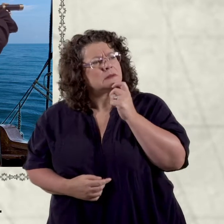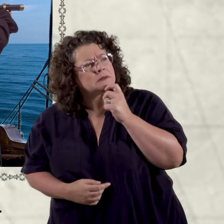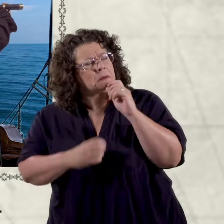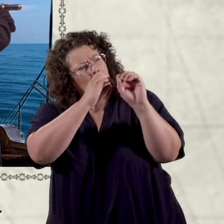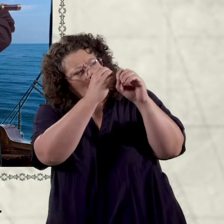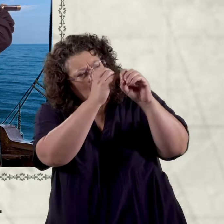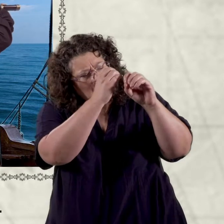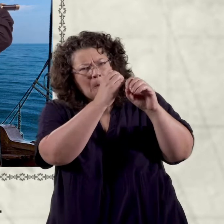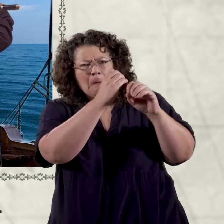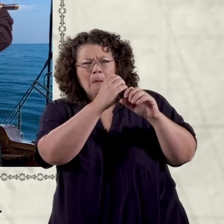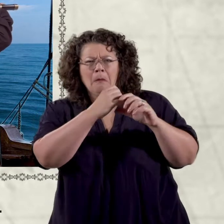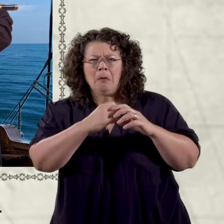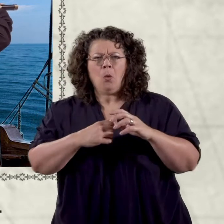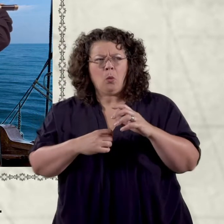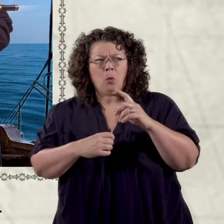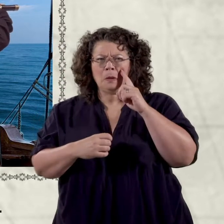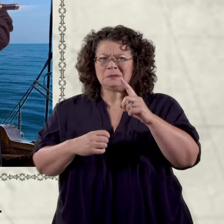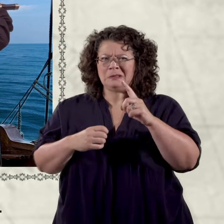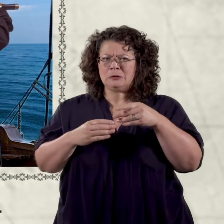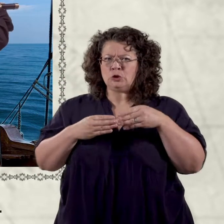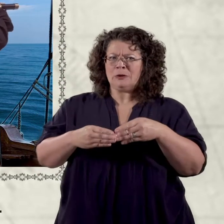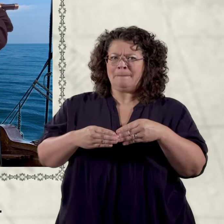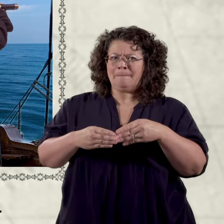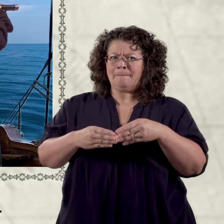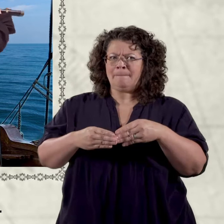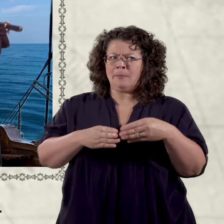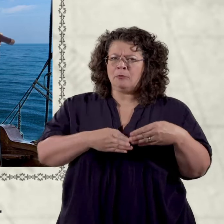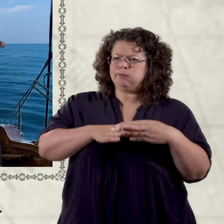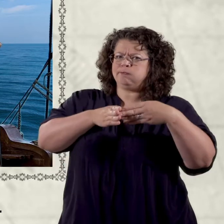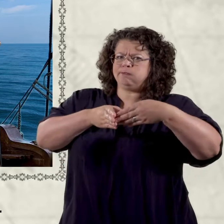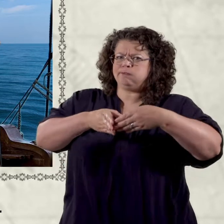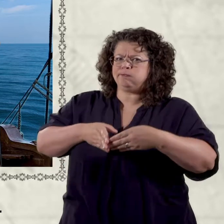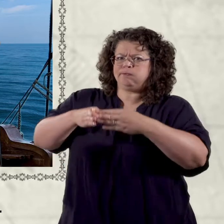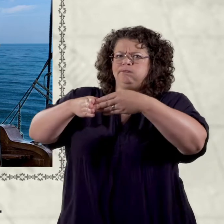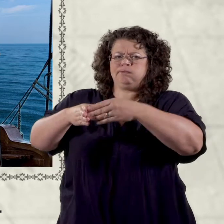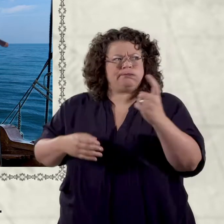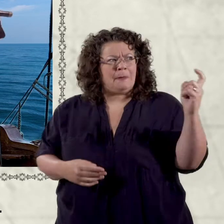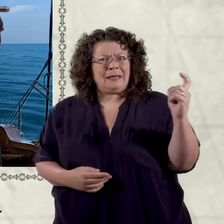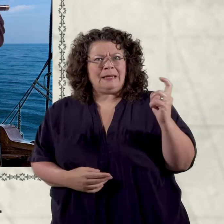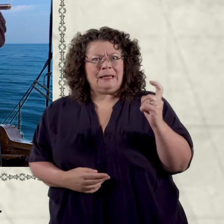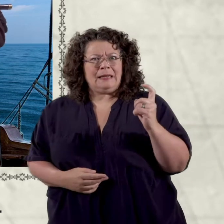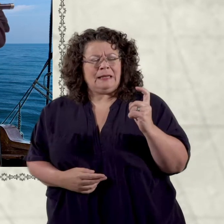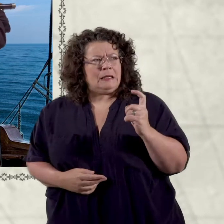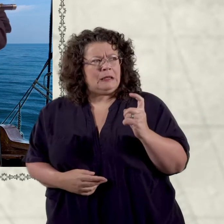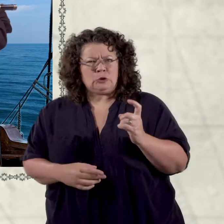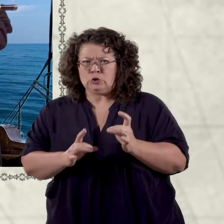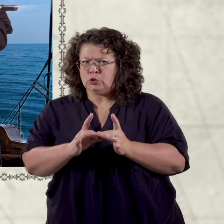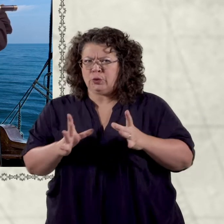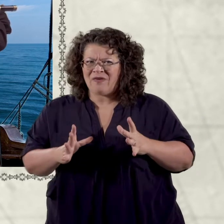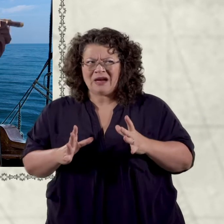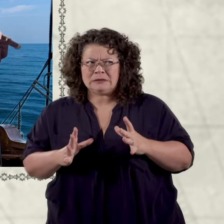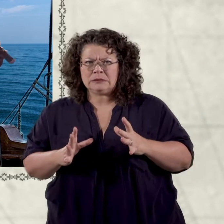Oh, I can see a ship sailing towards us. It's sailing fast. Too